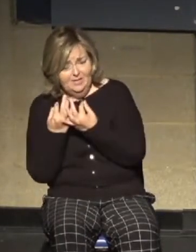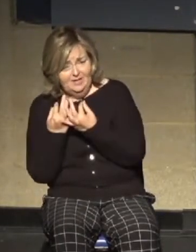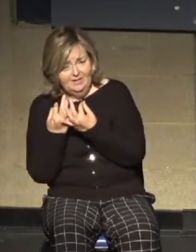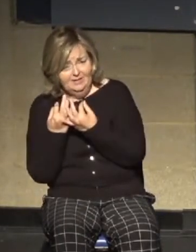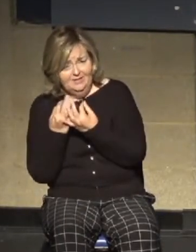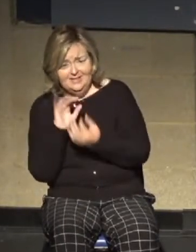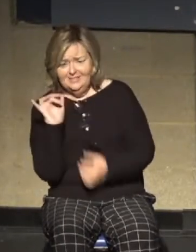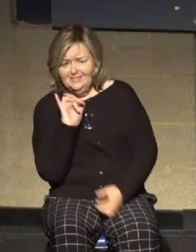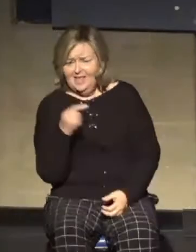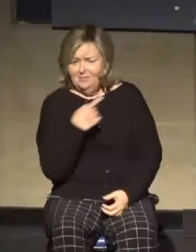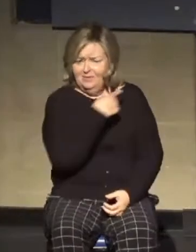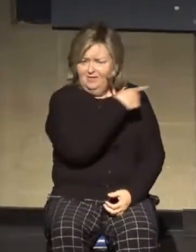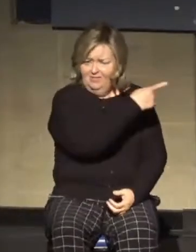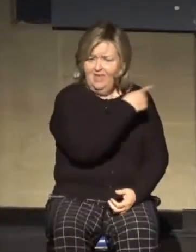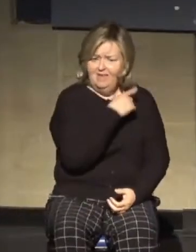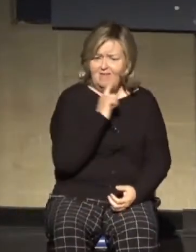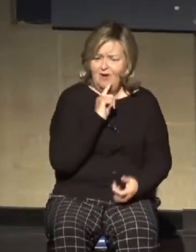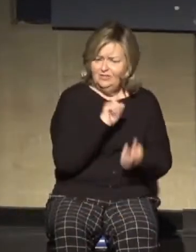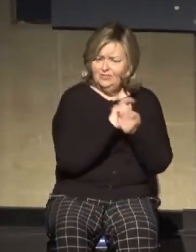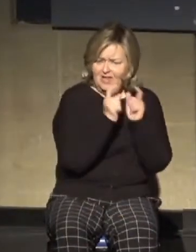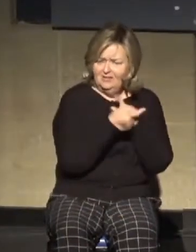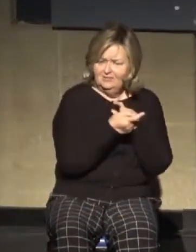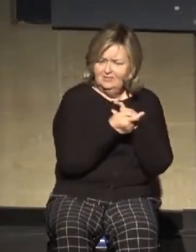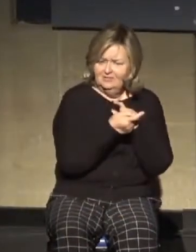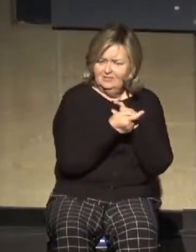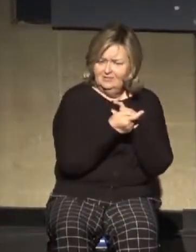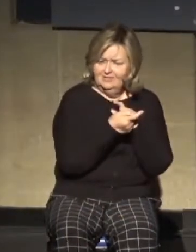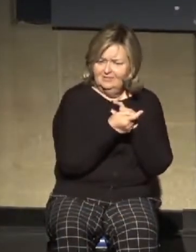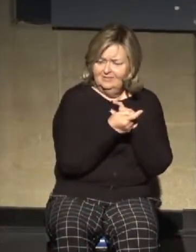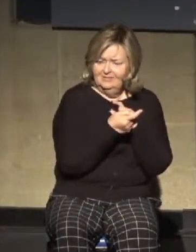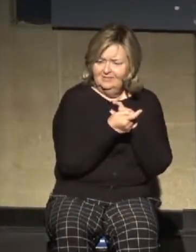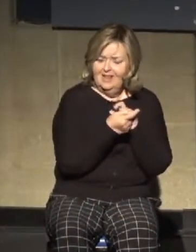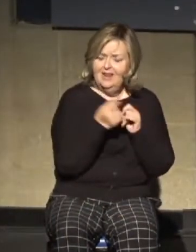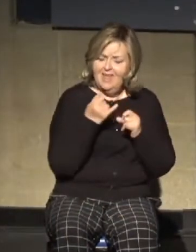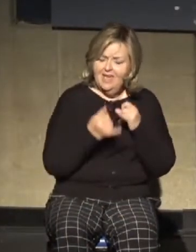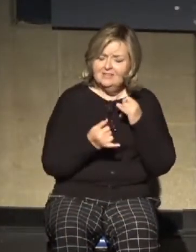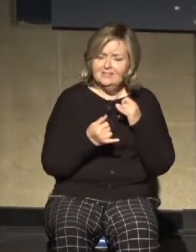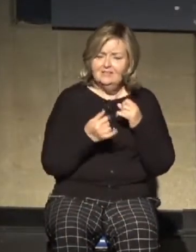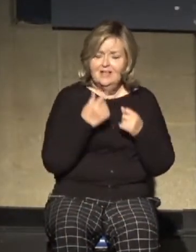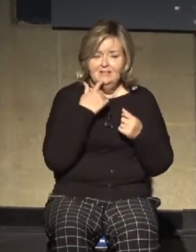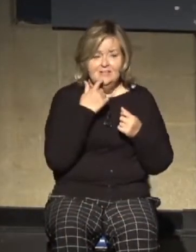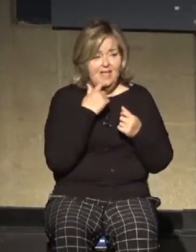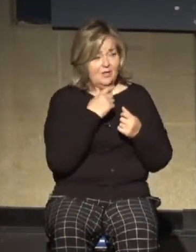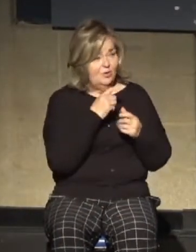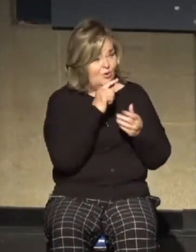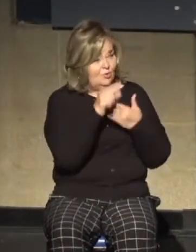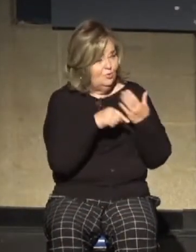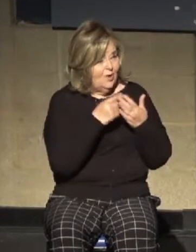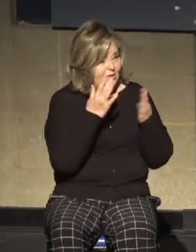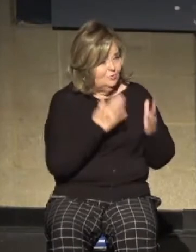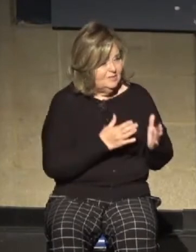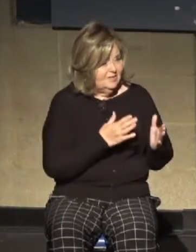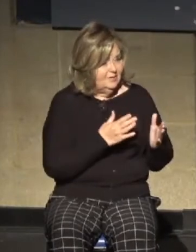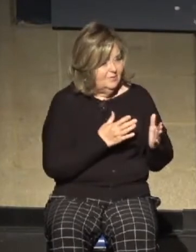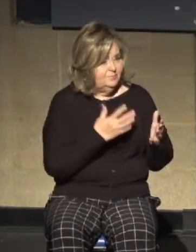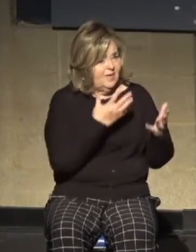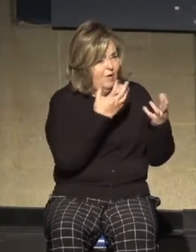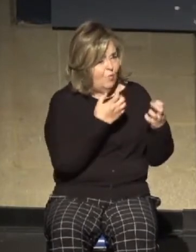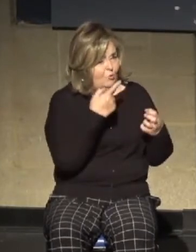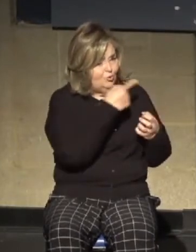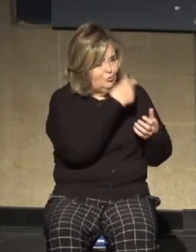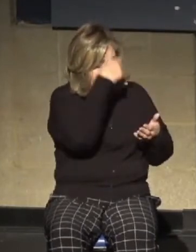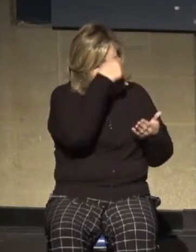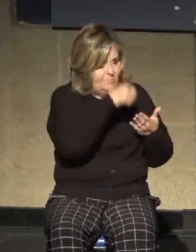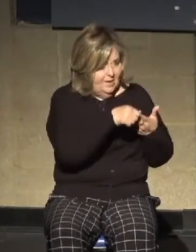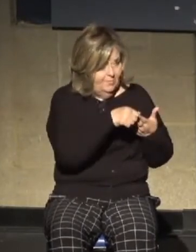graduates have been transformed. I'll close with this. Graduates, I want you to